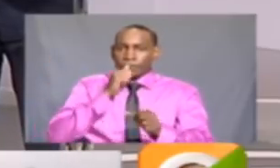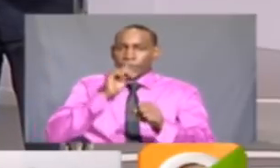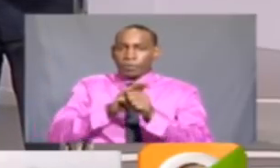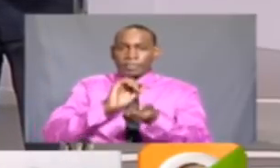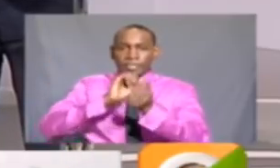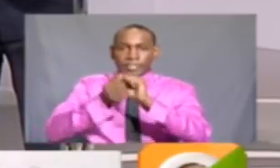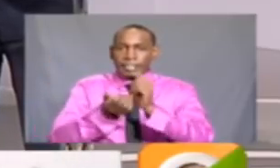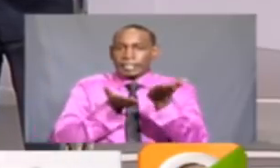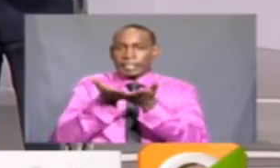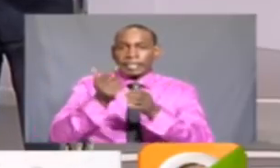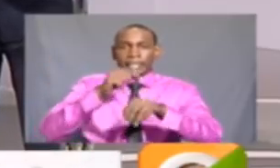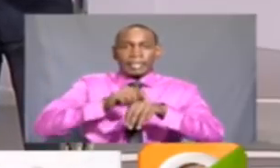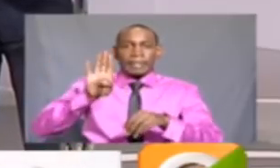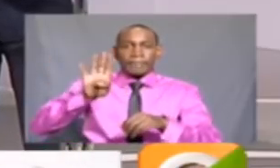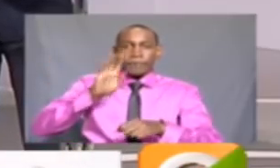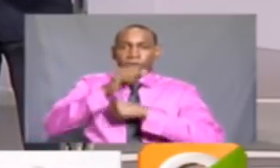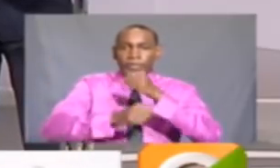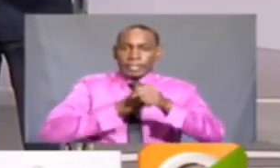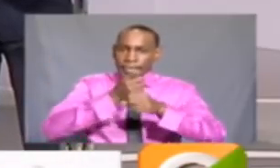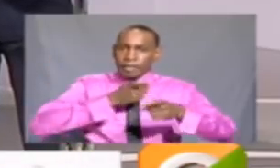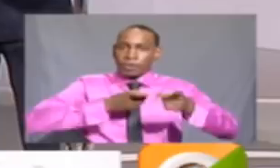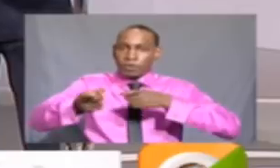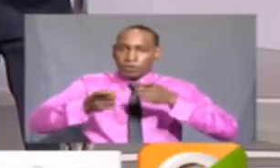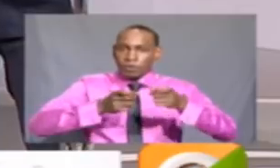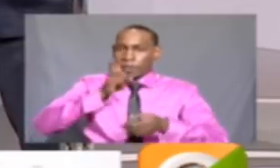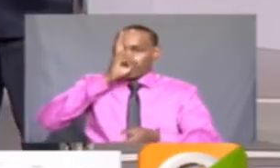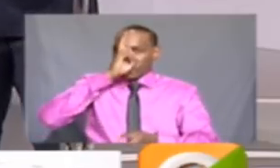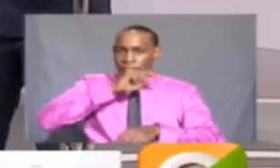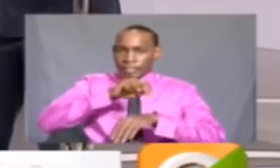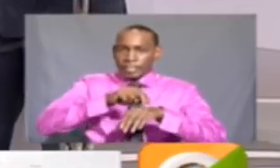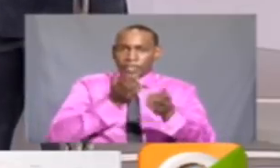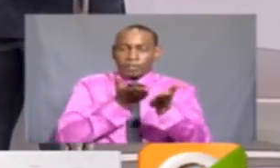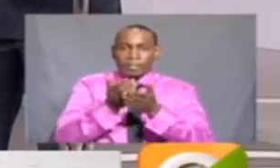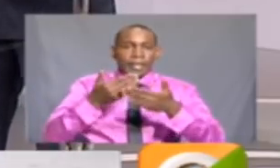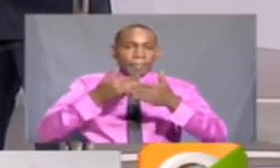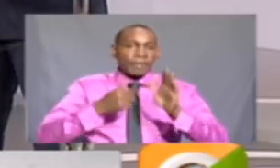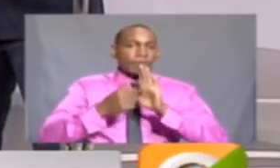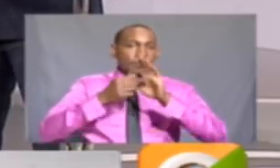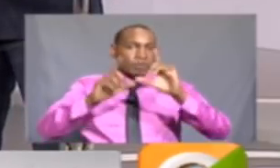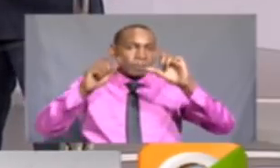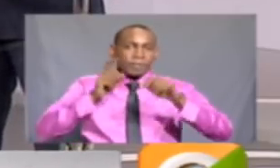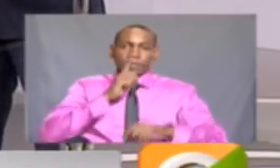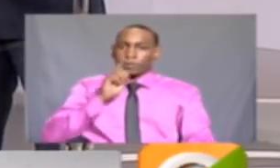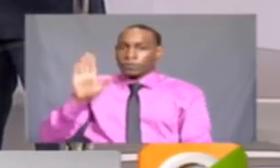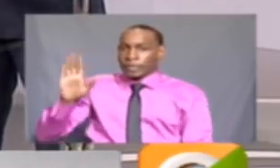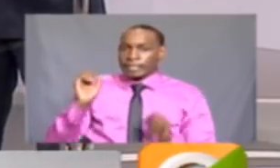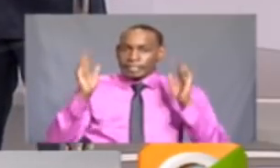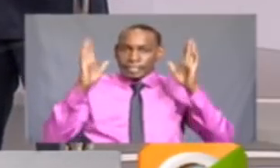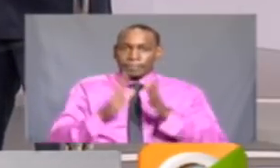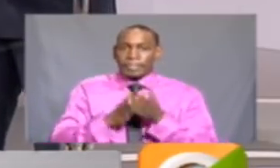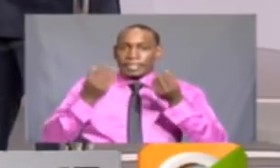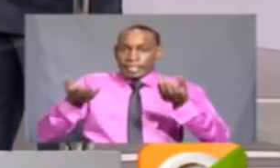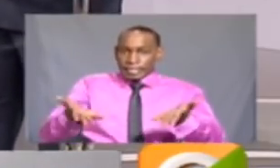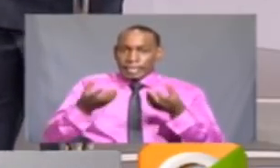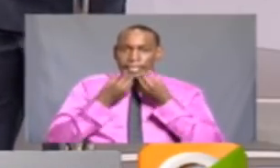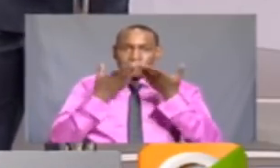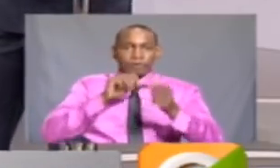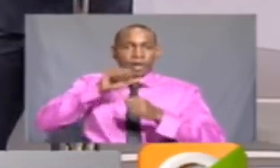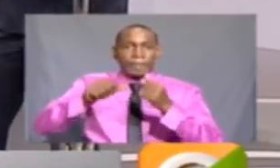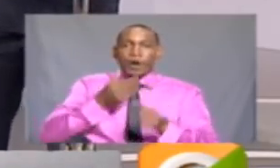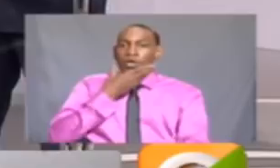services during his 4 years at the helm of the National Police Service. Now, before we show you pictures of his swearing in, here are some details about